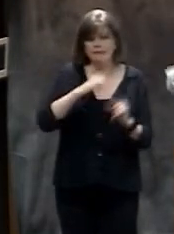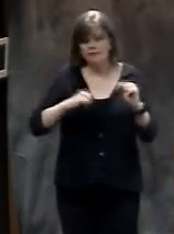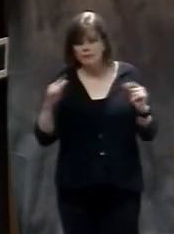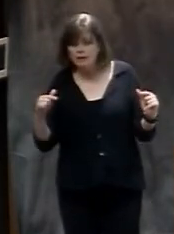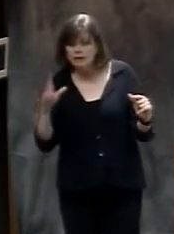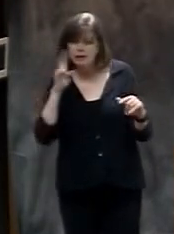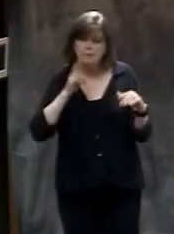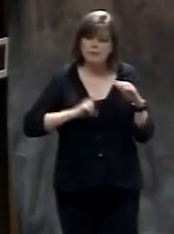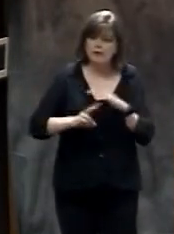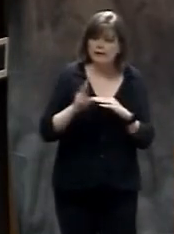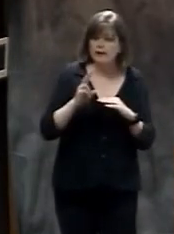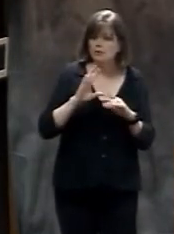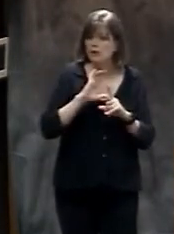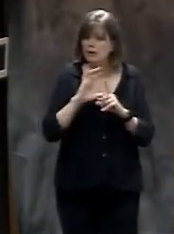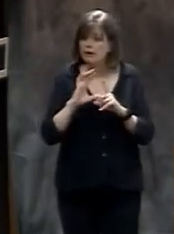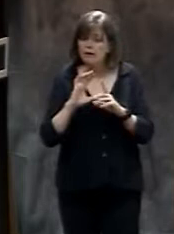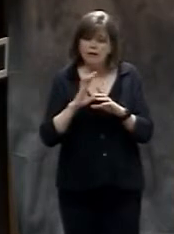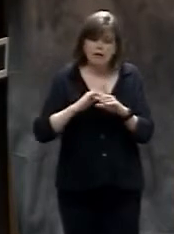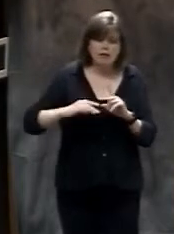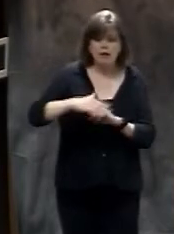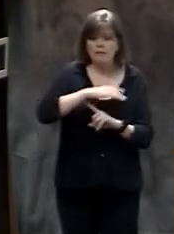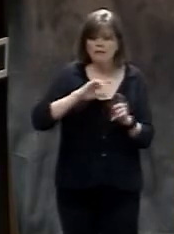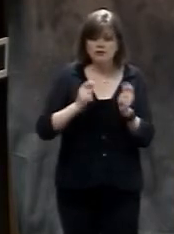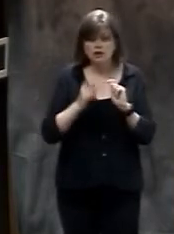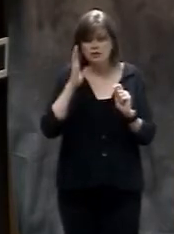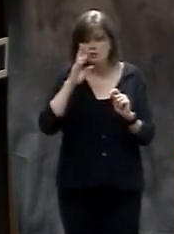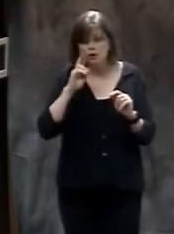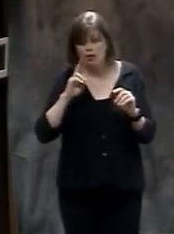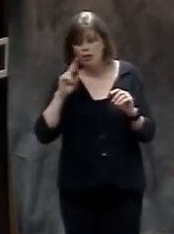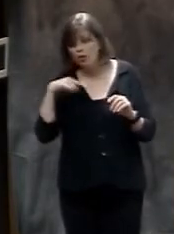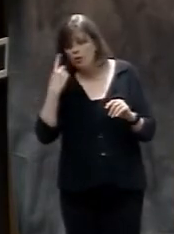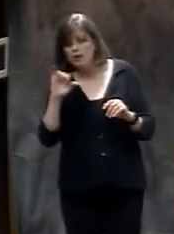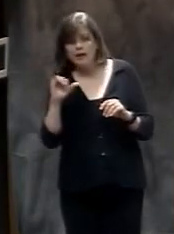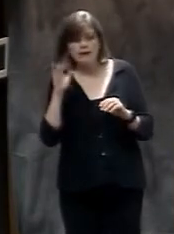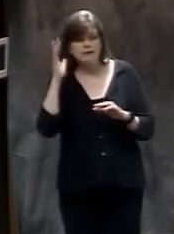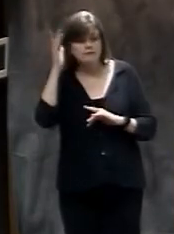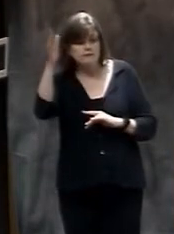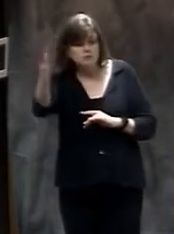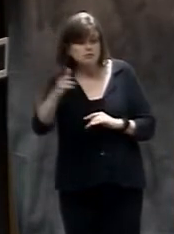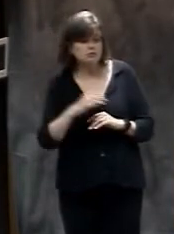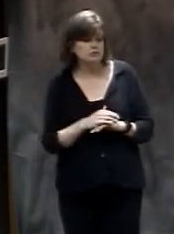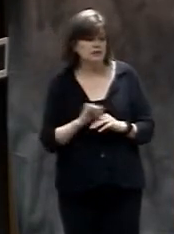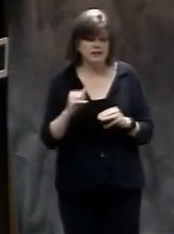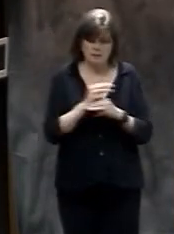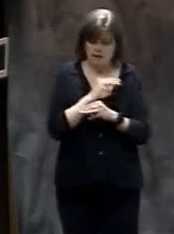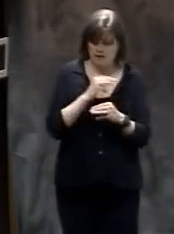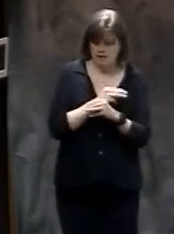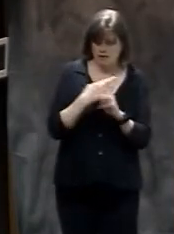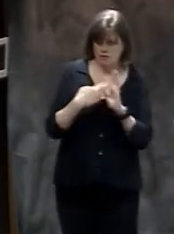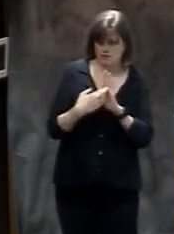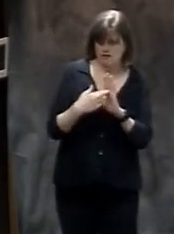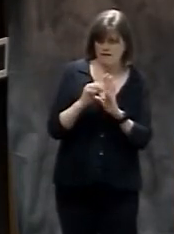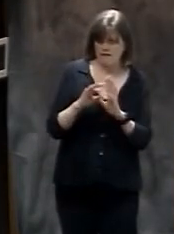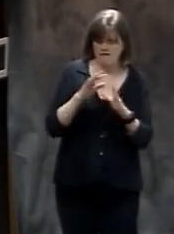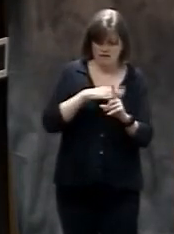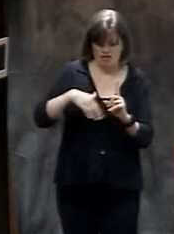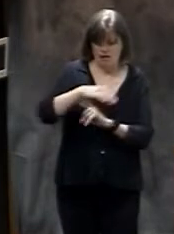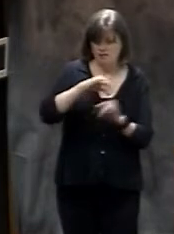climate change might look like in the future. Those are mathematical representations of the climate system or